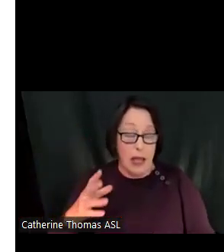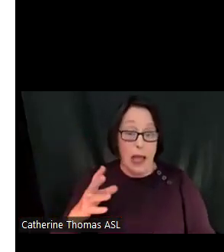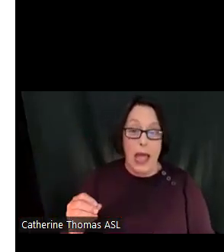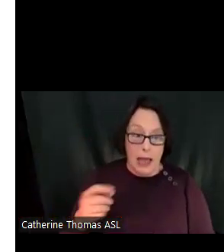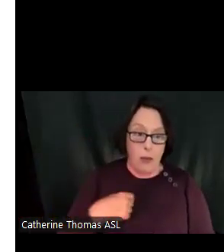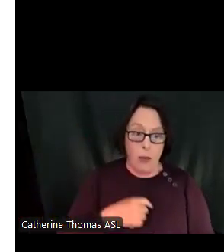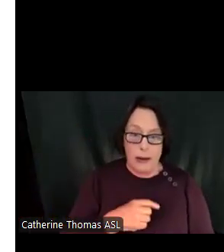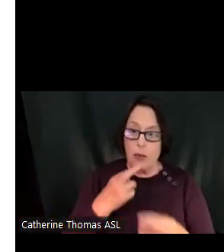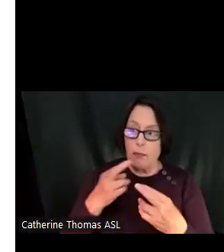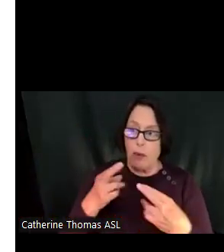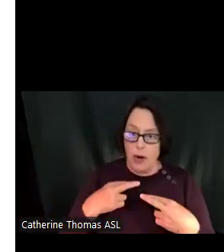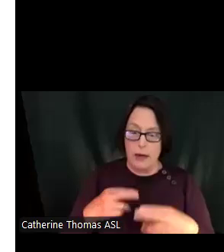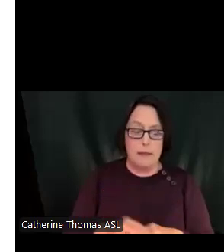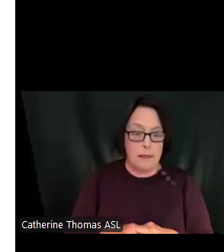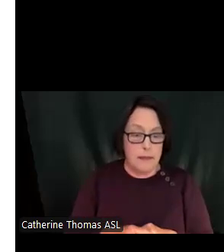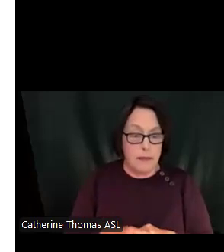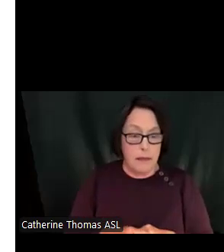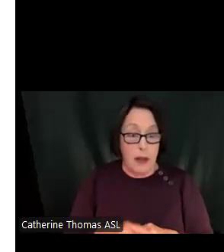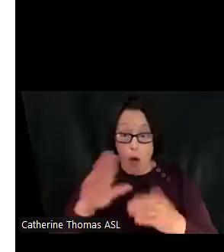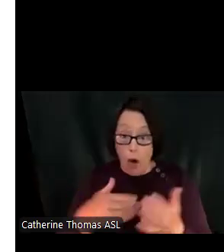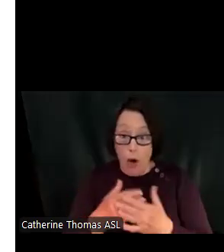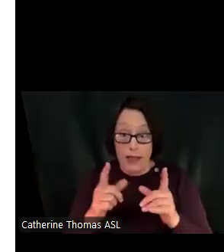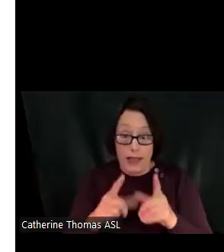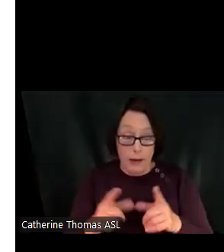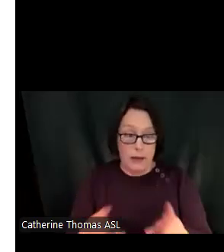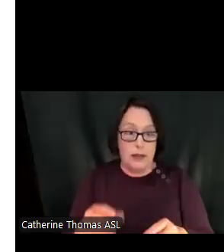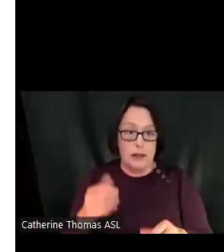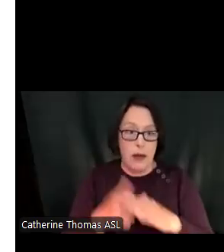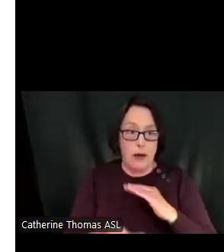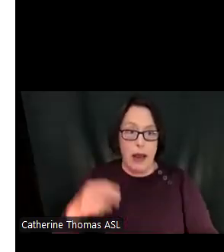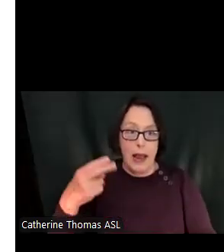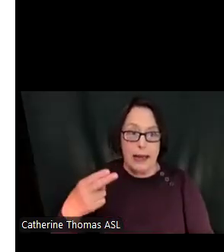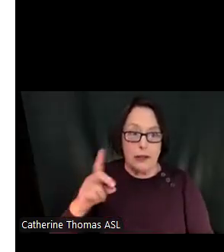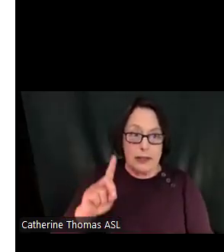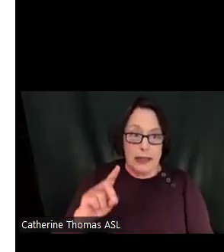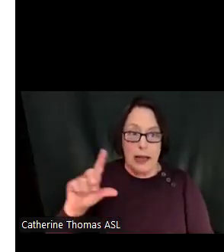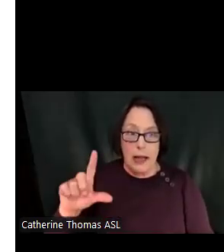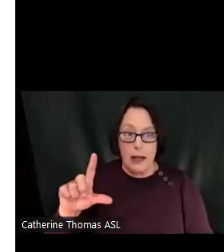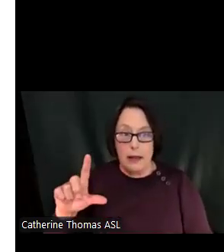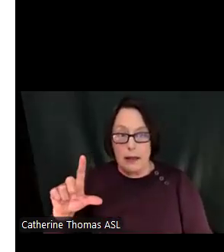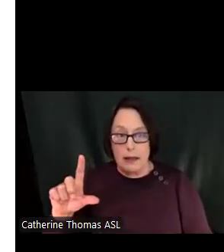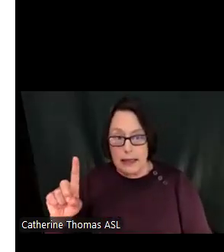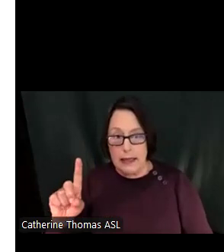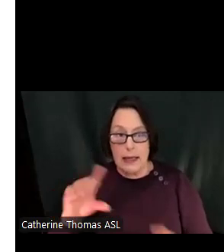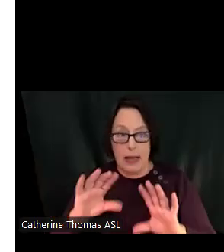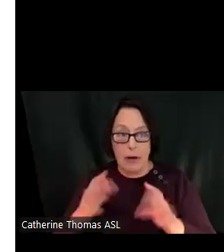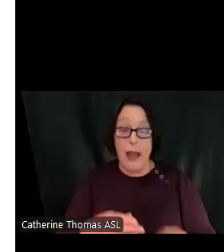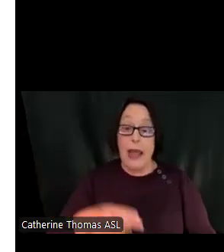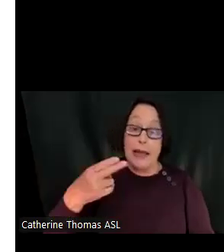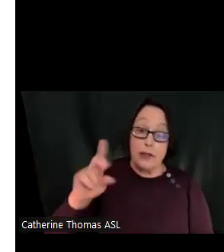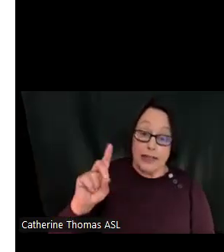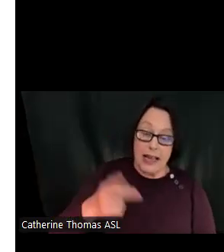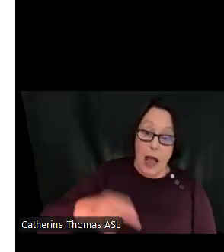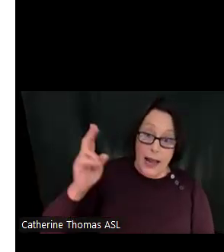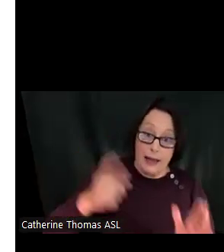process. All other language falls into the HD/LD category. HD means high demand and